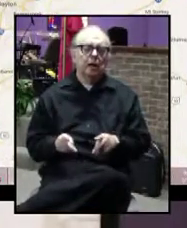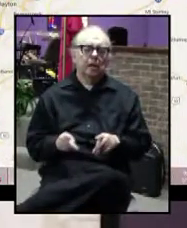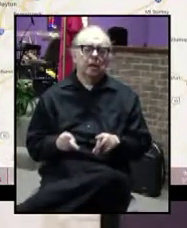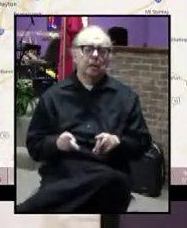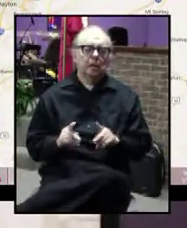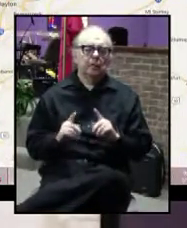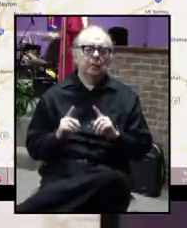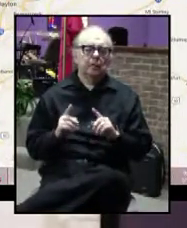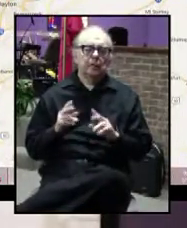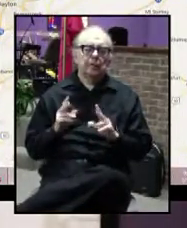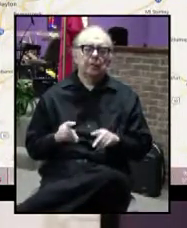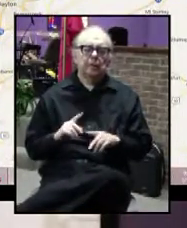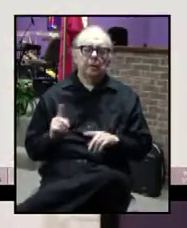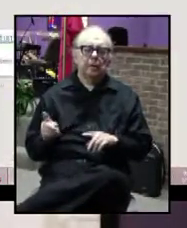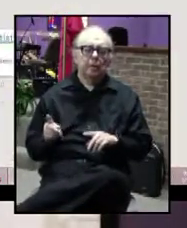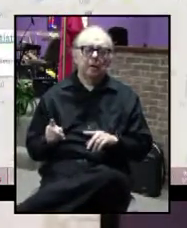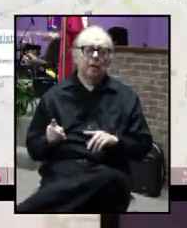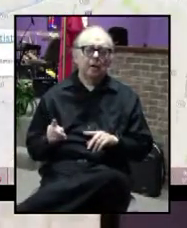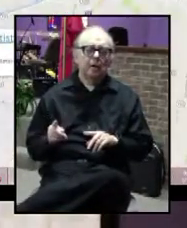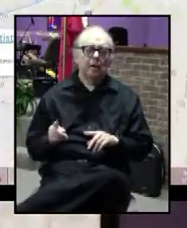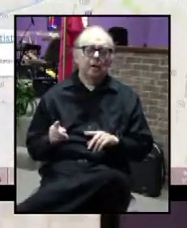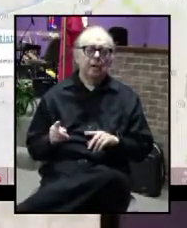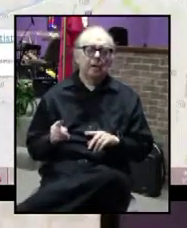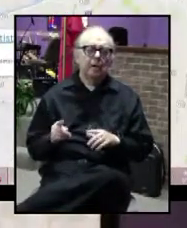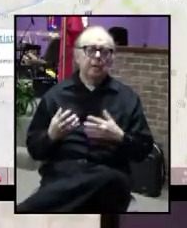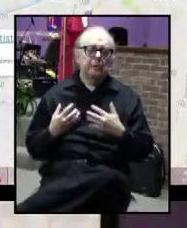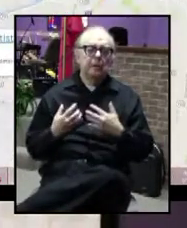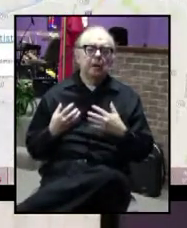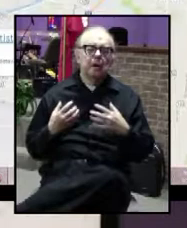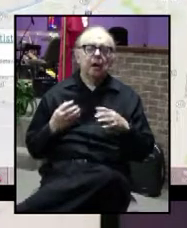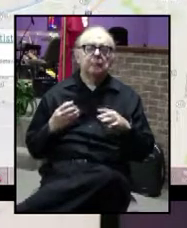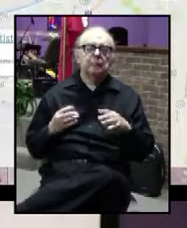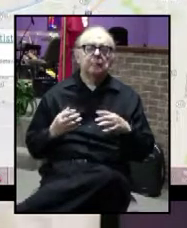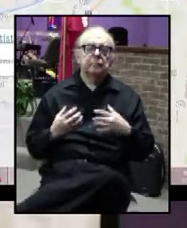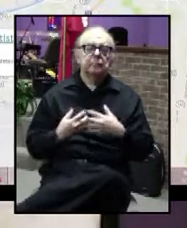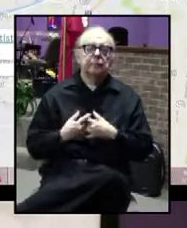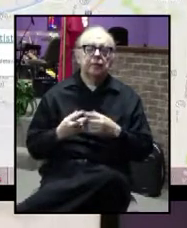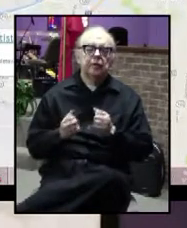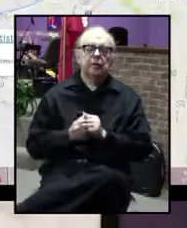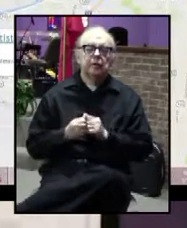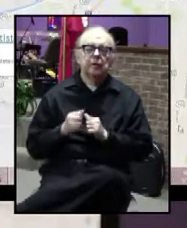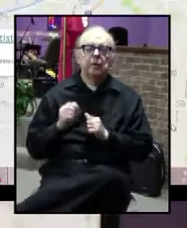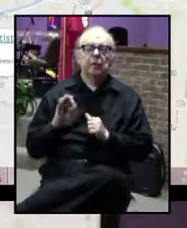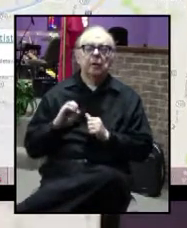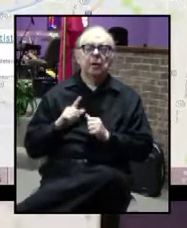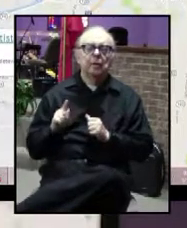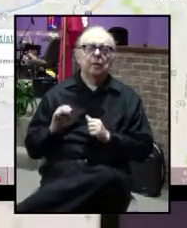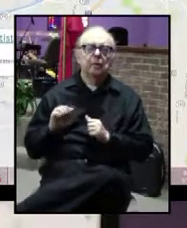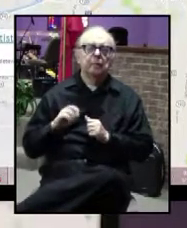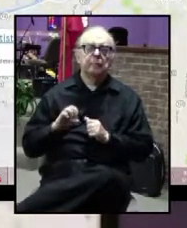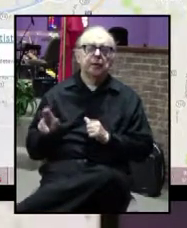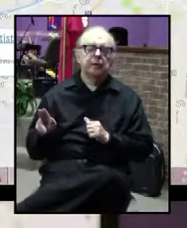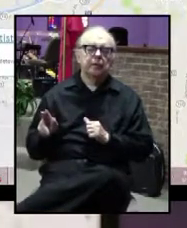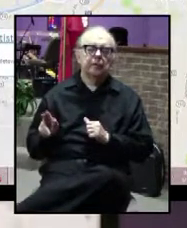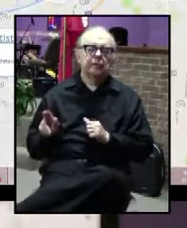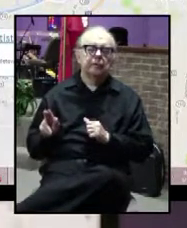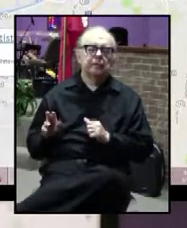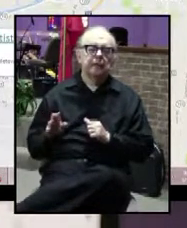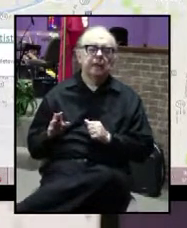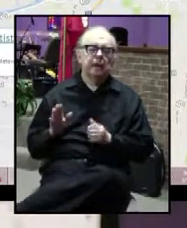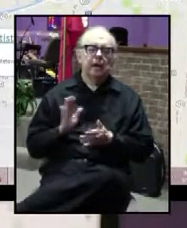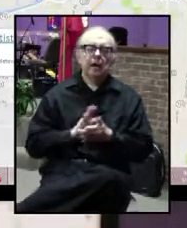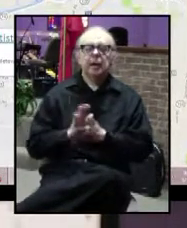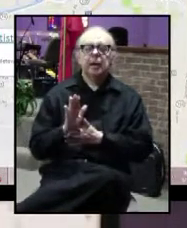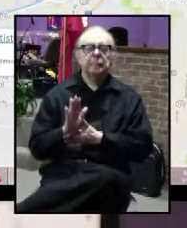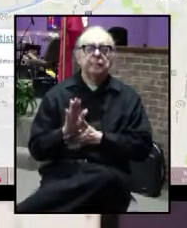be with the Lord, a guy by the name of Bill Bright. Bill Bright was for Campus Crusades for Christ, and then he